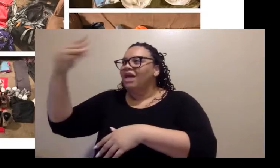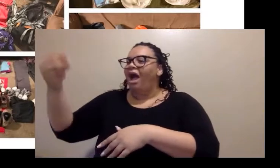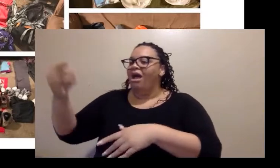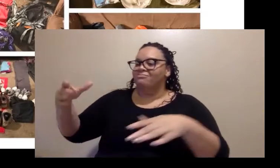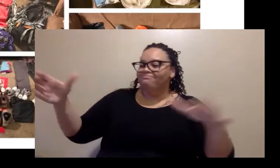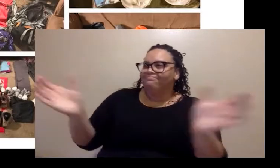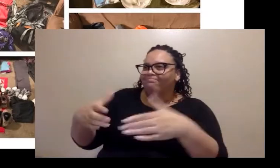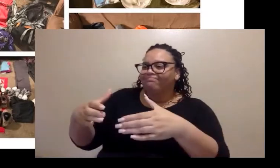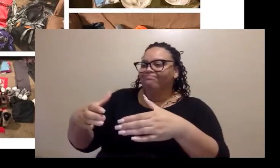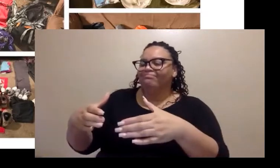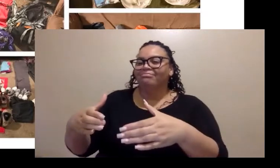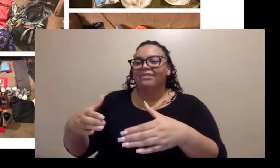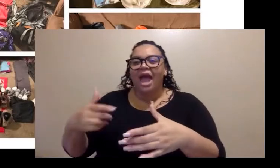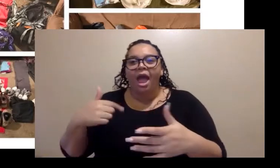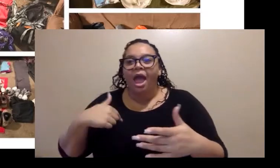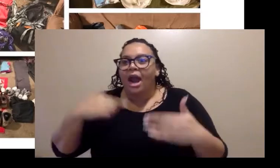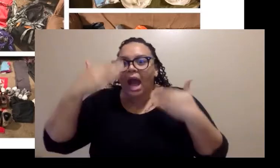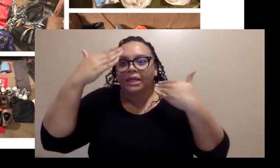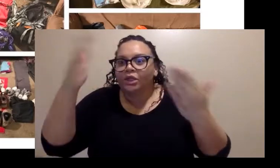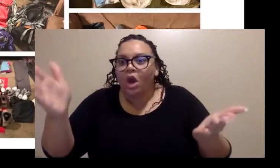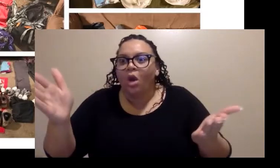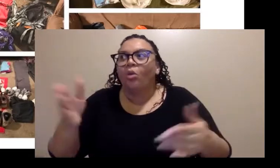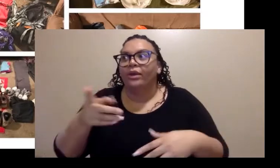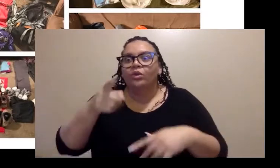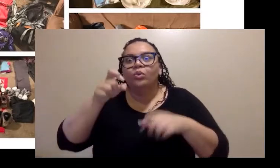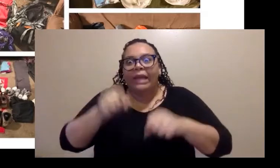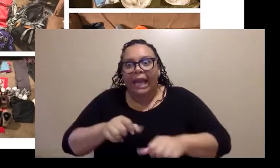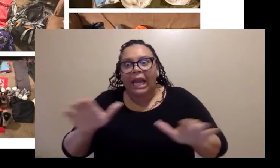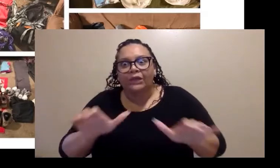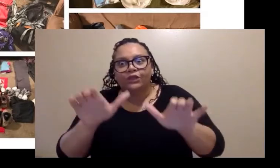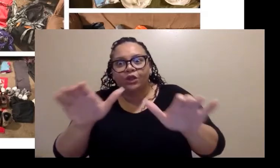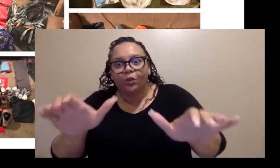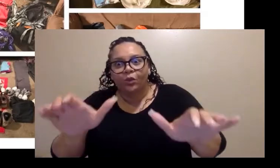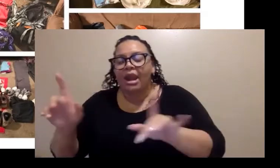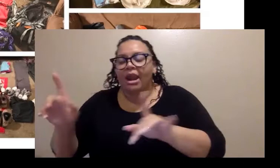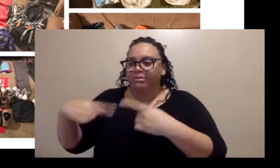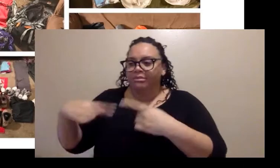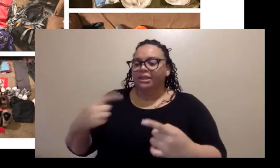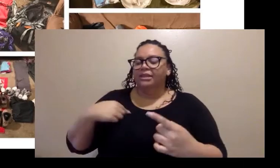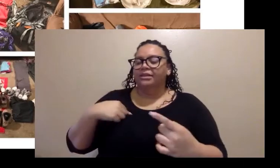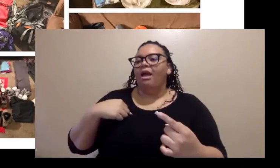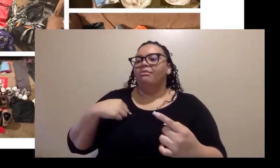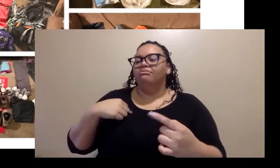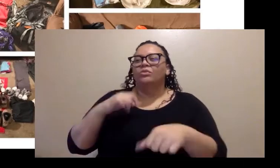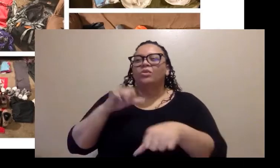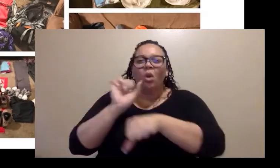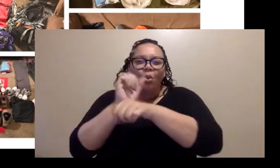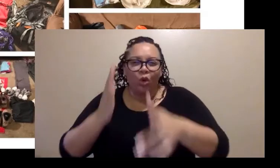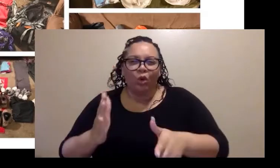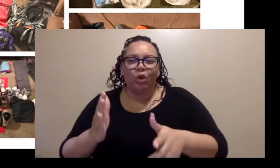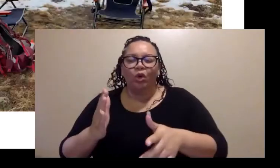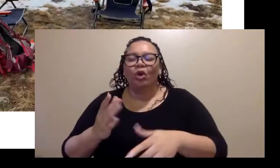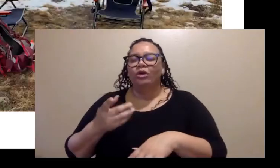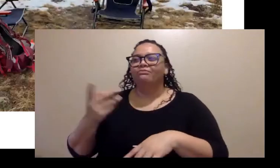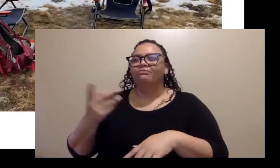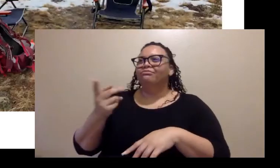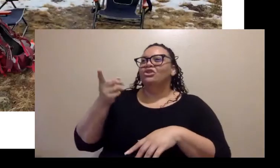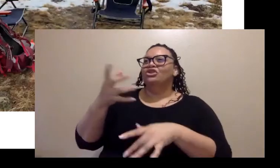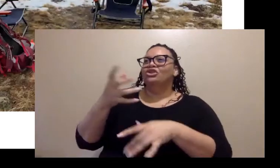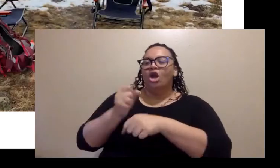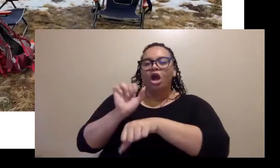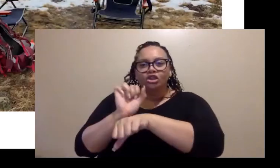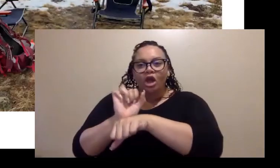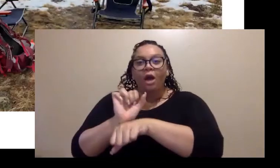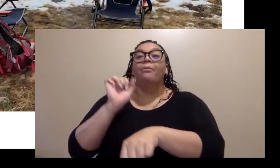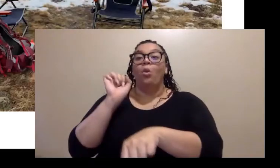didn't know that there was a way to actually do that until a colleague of mine had gotten a job at working